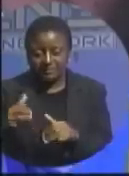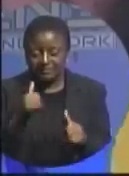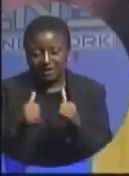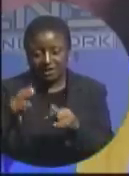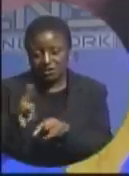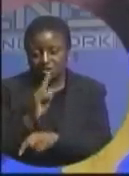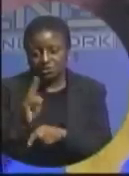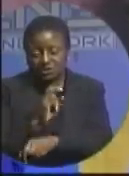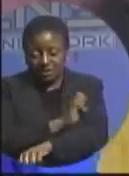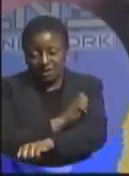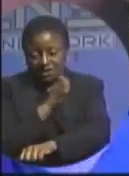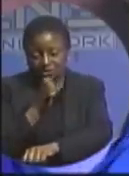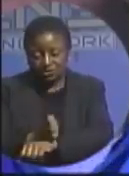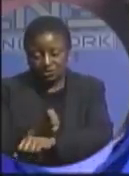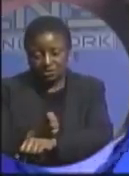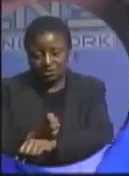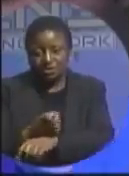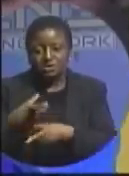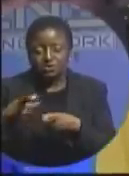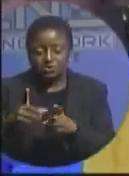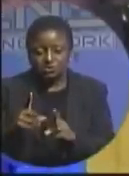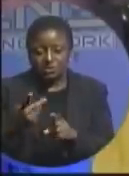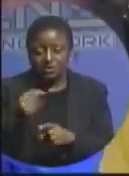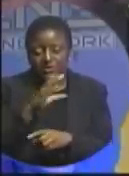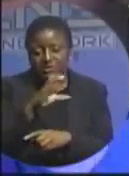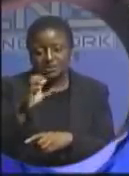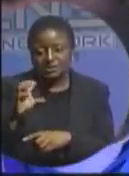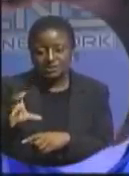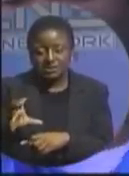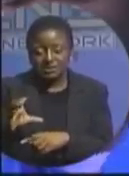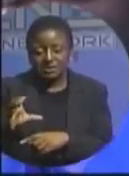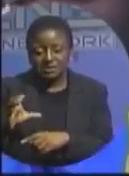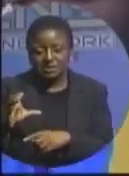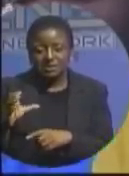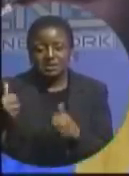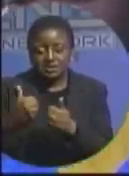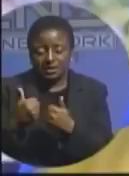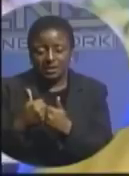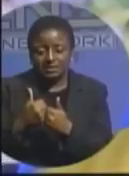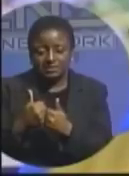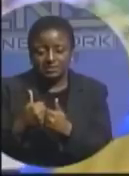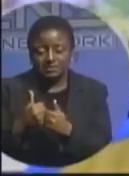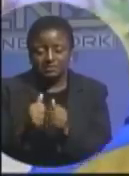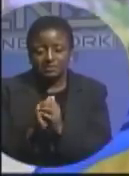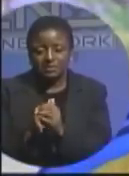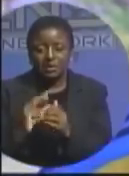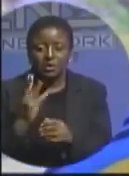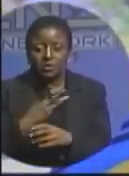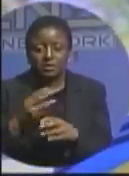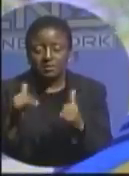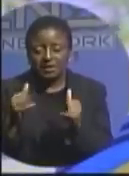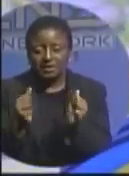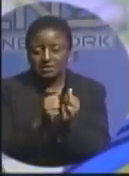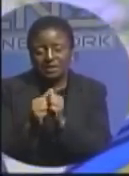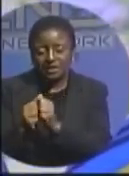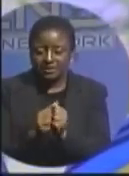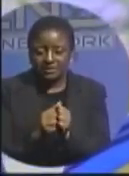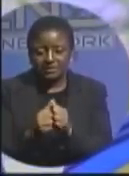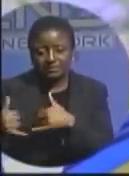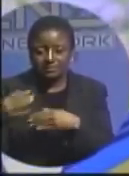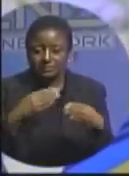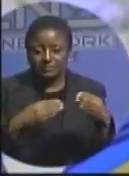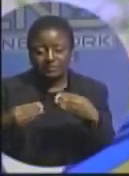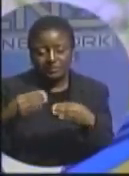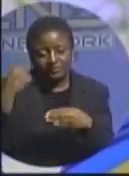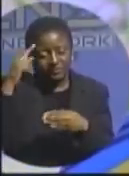had winning the CVC championship, and we just carried that on and helped us become victorious. Stayed together as a team. We ran out there and we battled for each